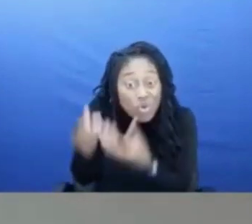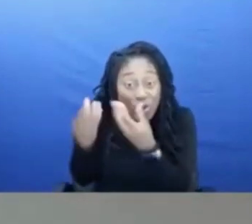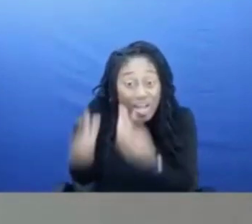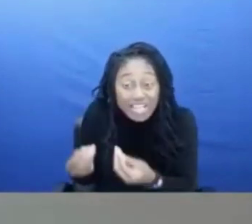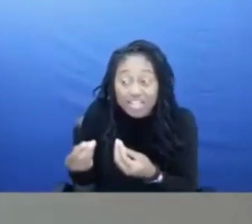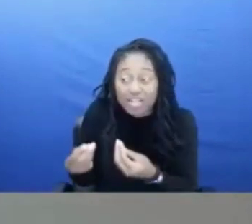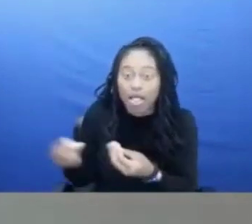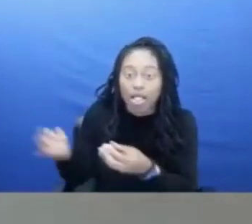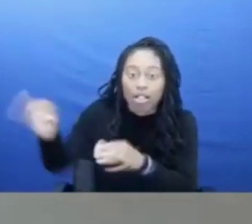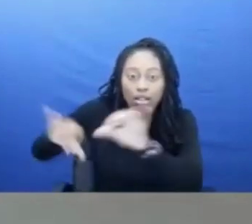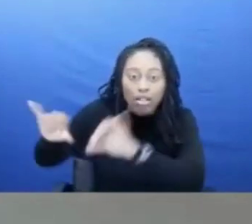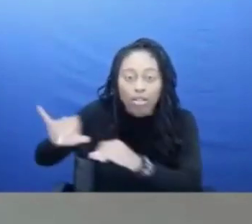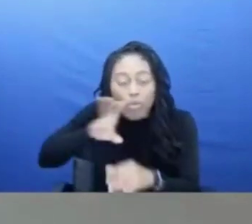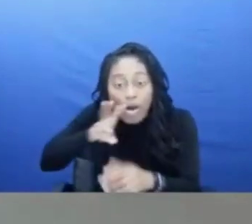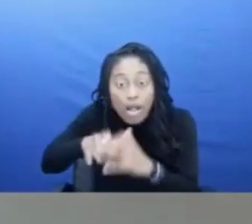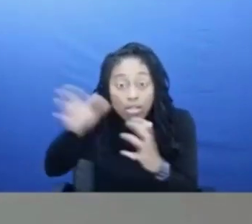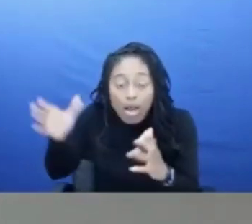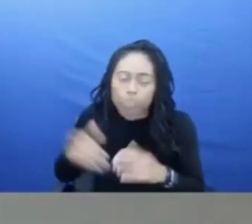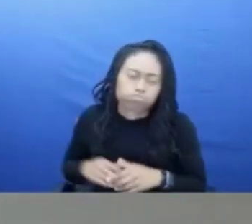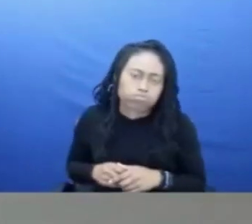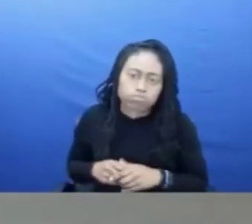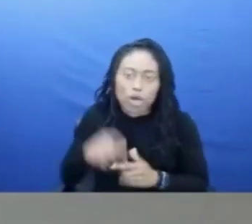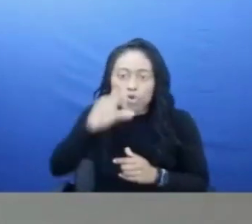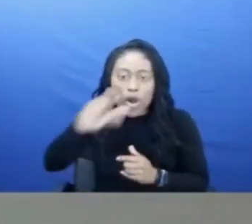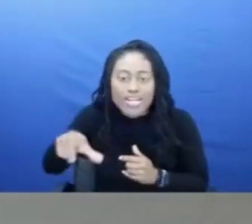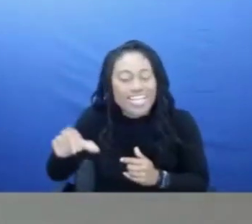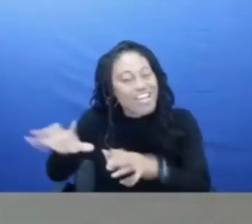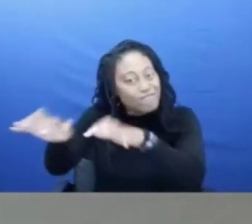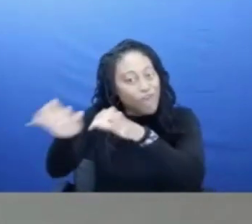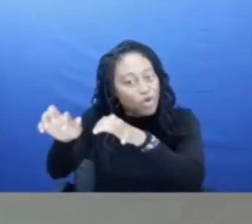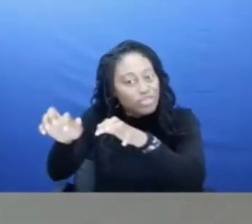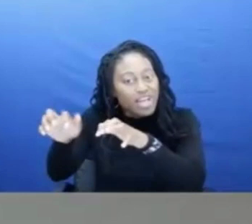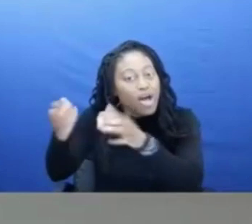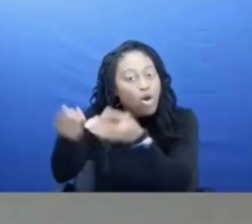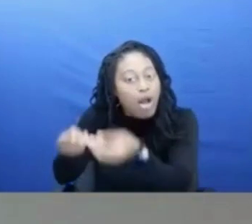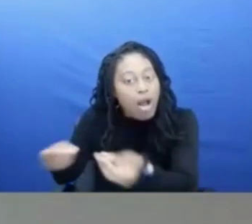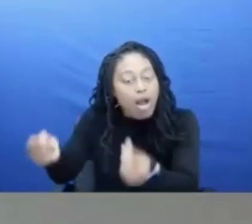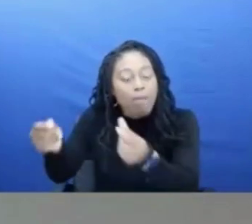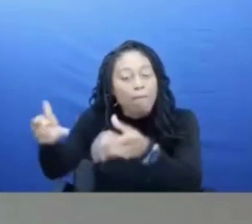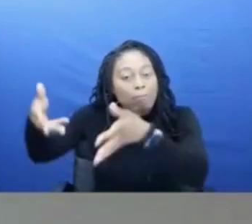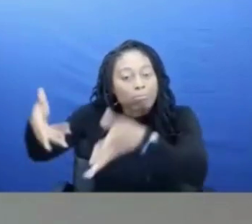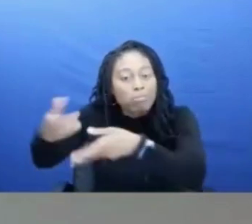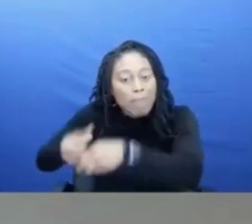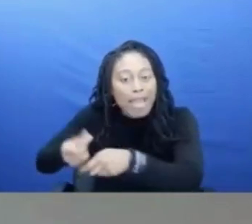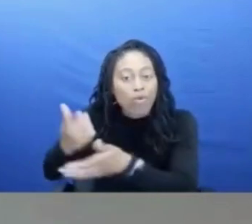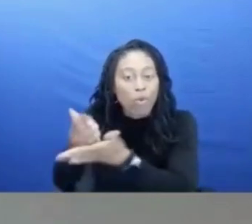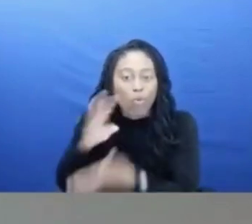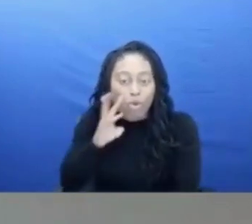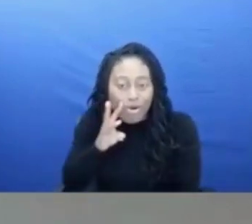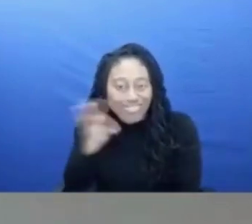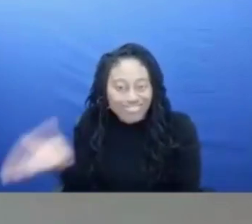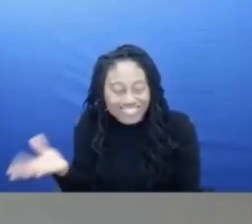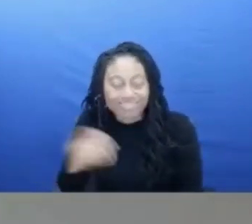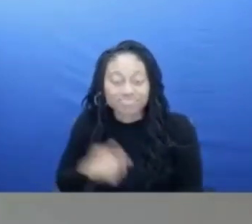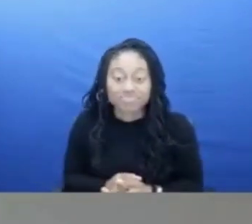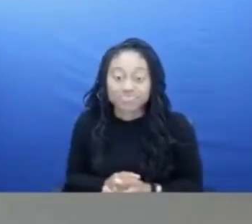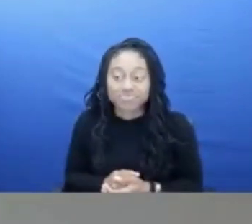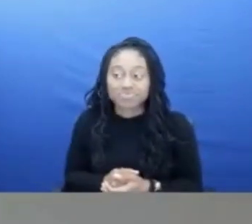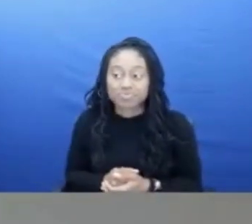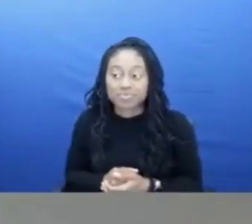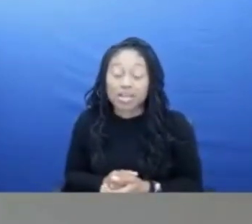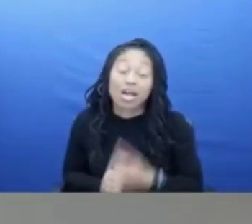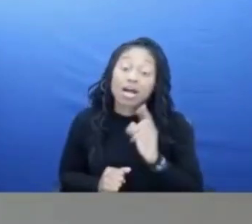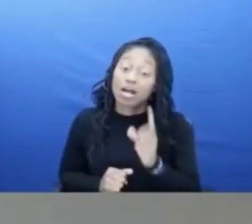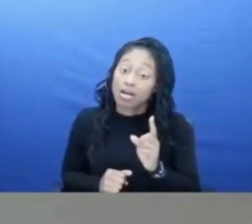So another implication of them being pre-cooked slightly before being frozen and the freezing process itself